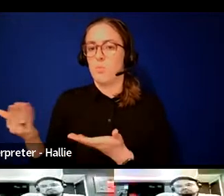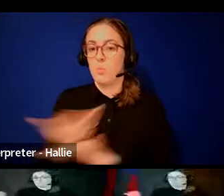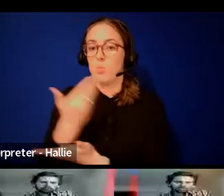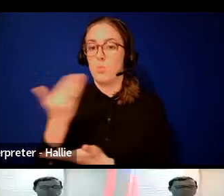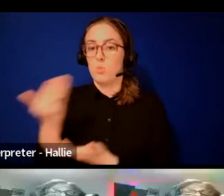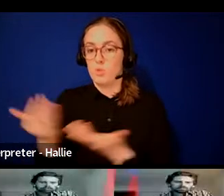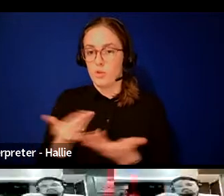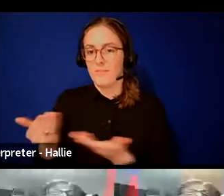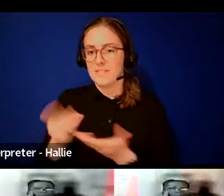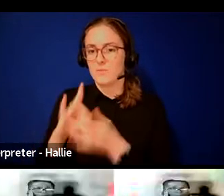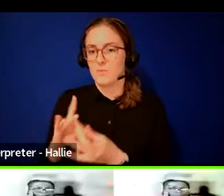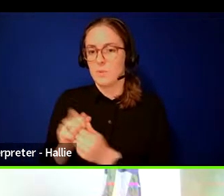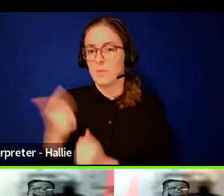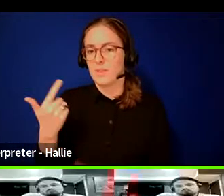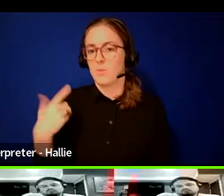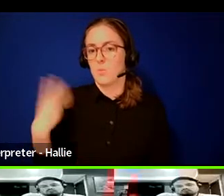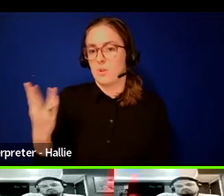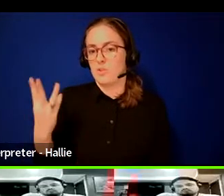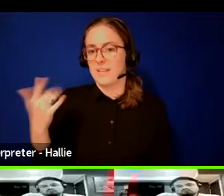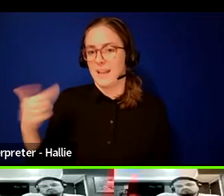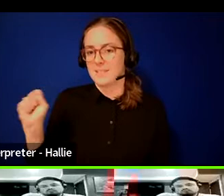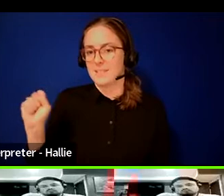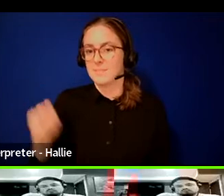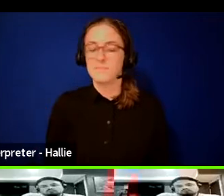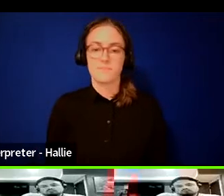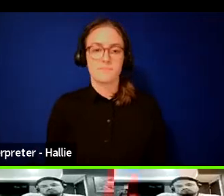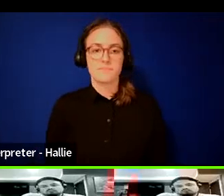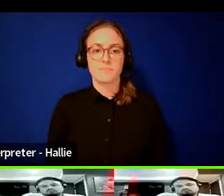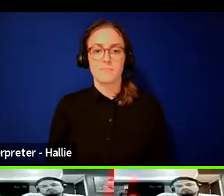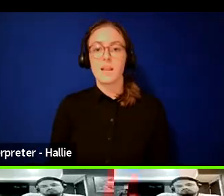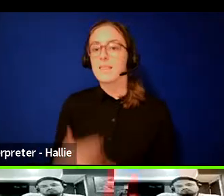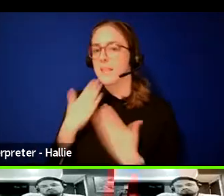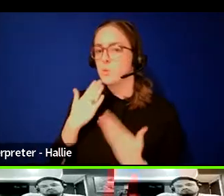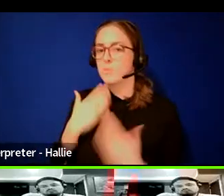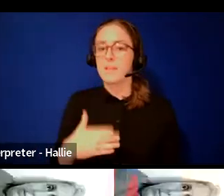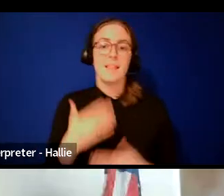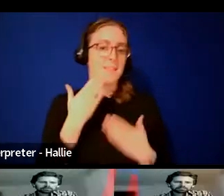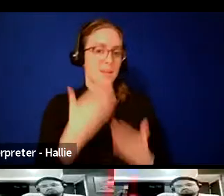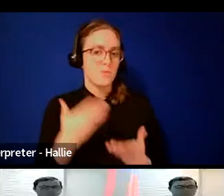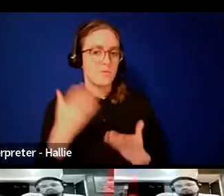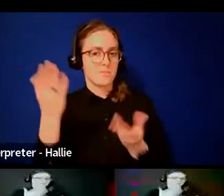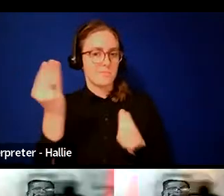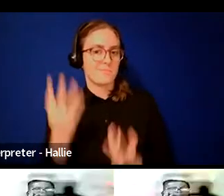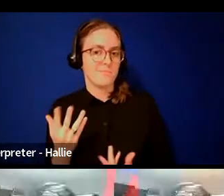Washington Gas is concerned. Thank you. Thank you. Thank you for bringing that to our attention.